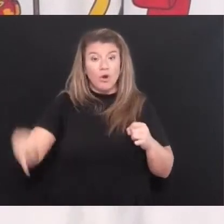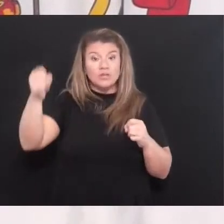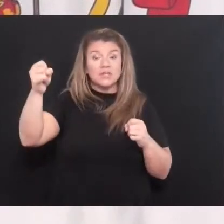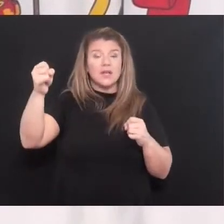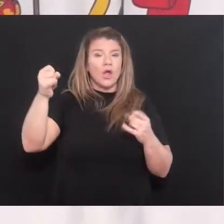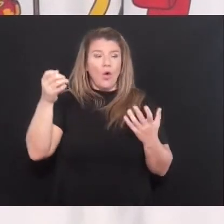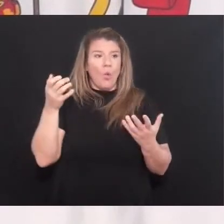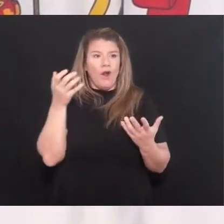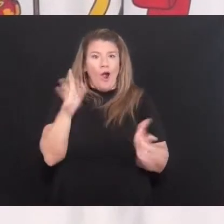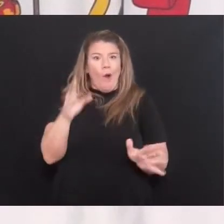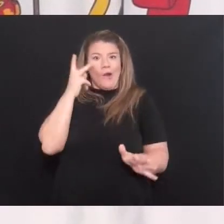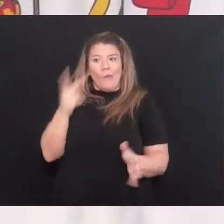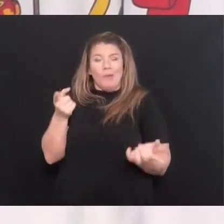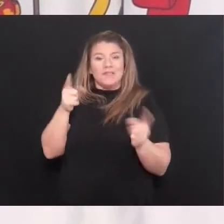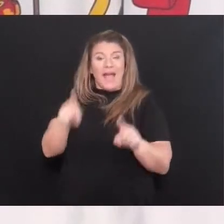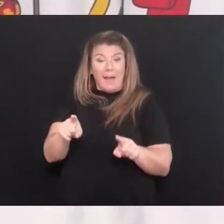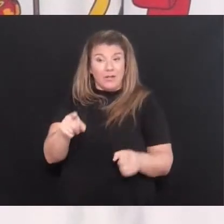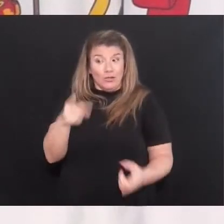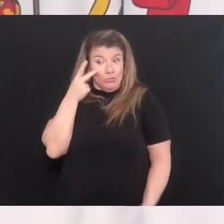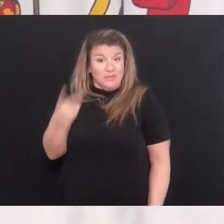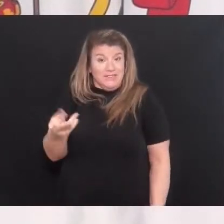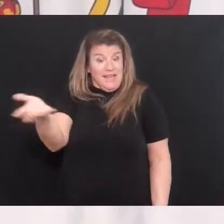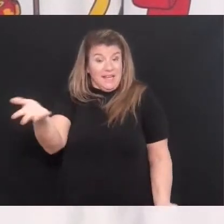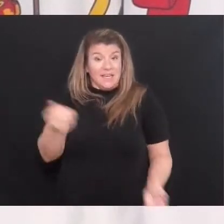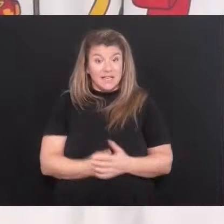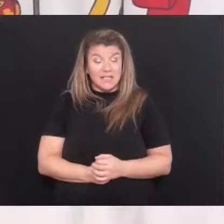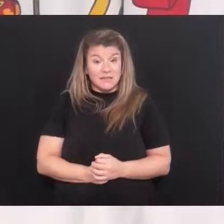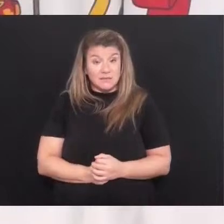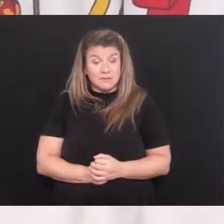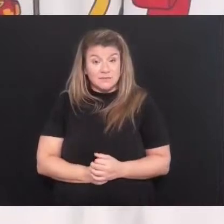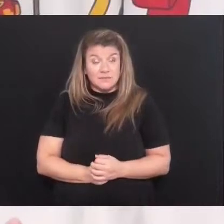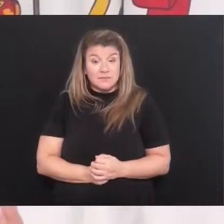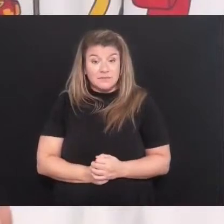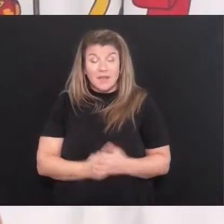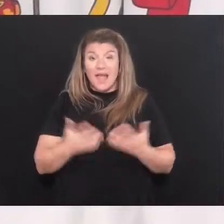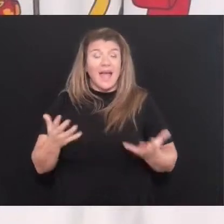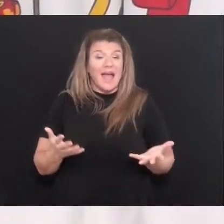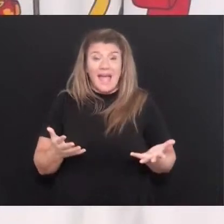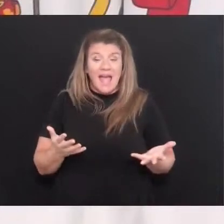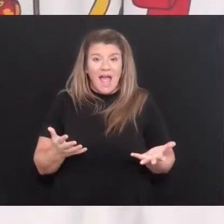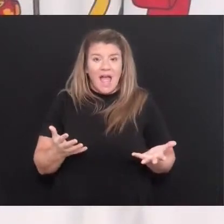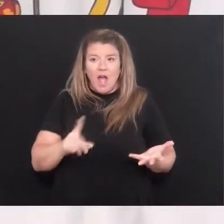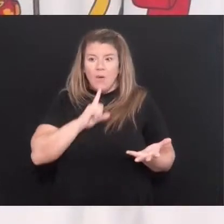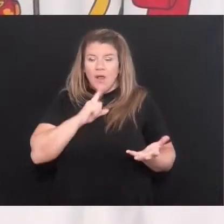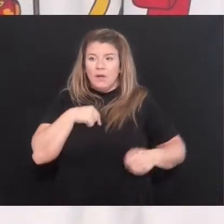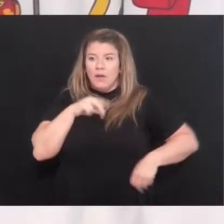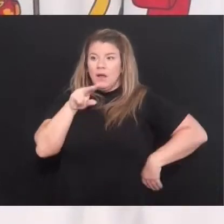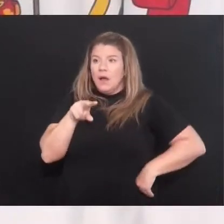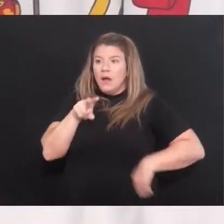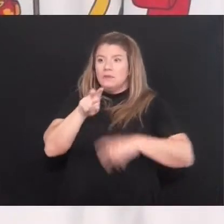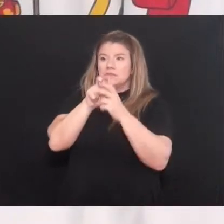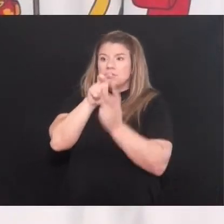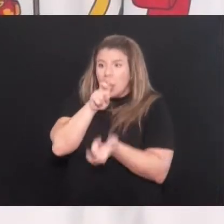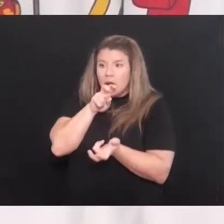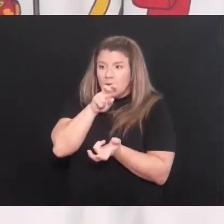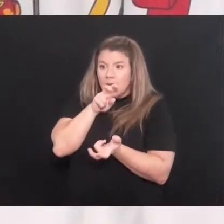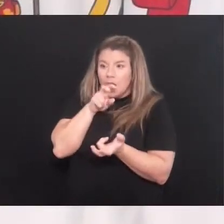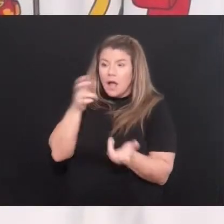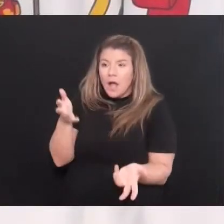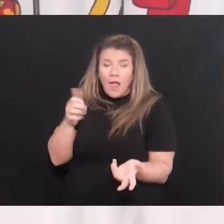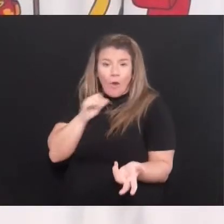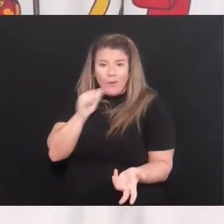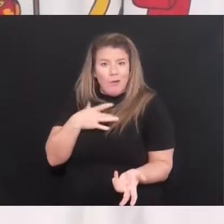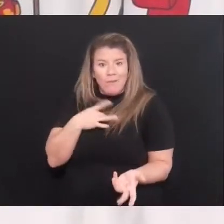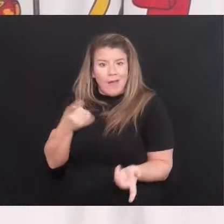all watch what's going on, do we not? And are we not just baffled beyond belief, and we don't like